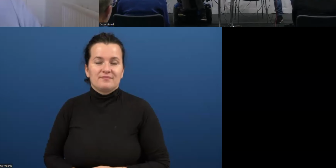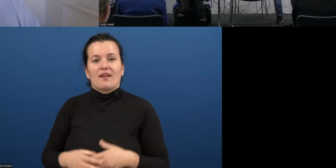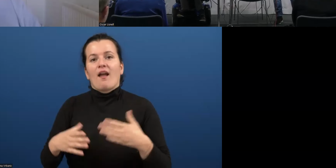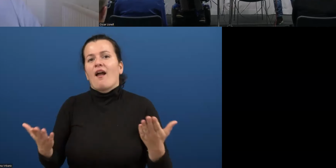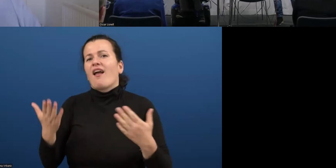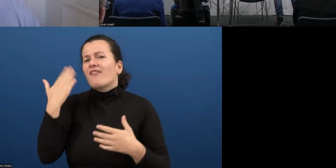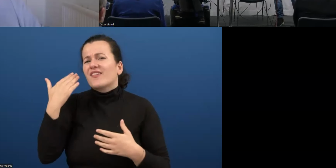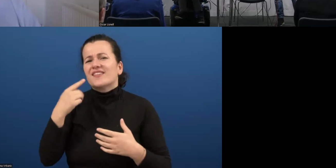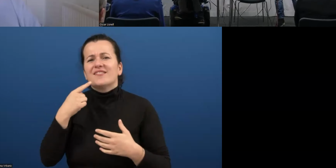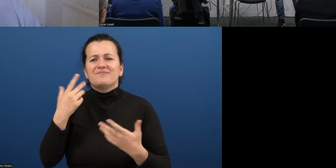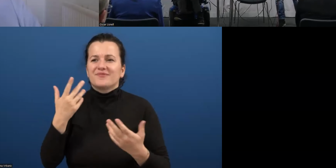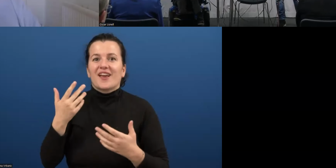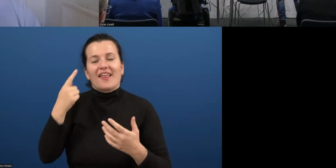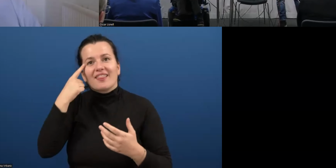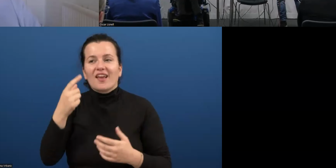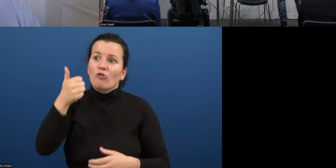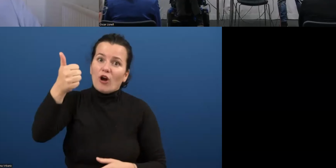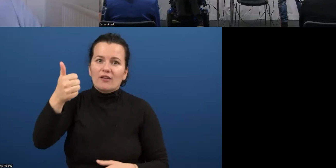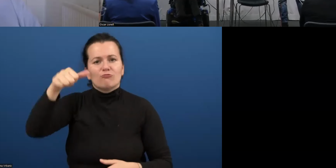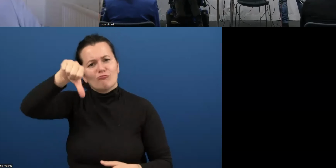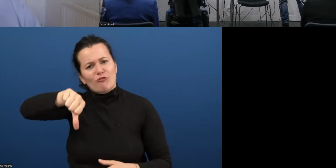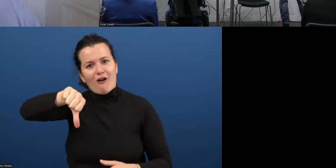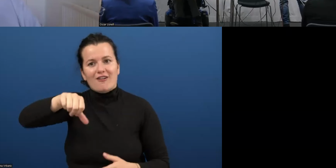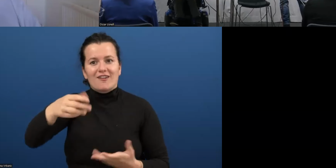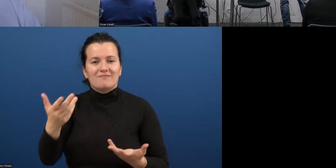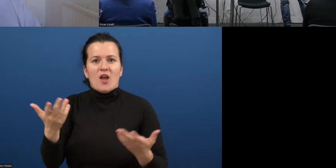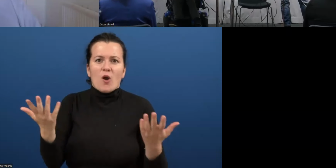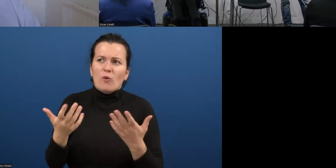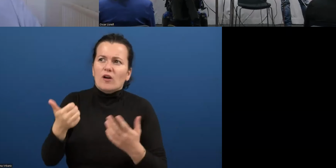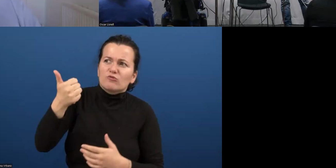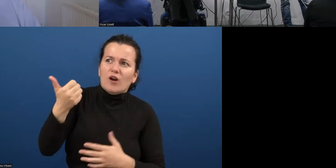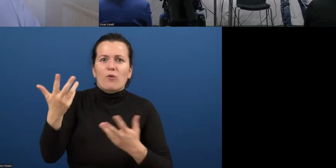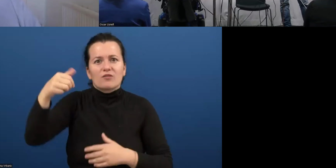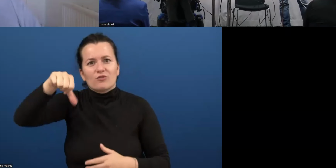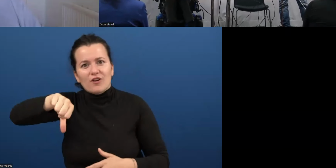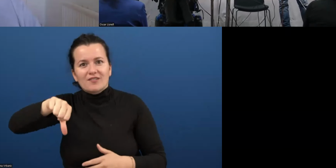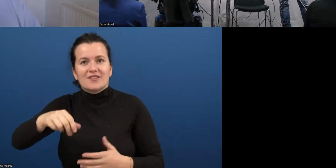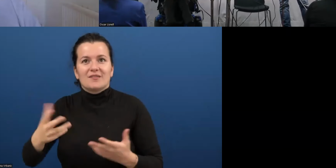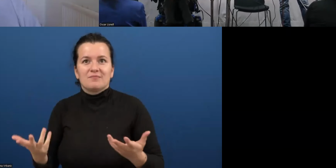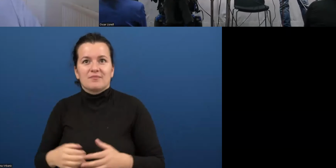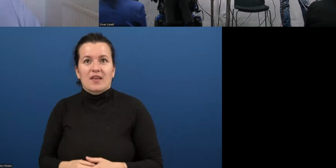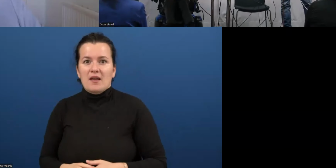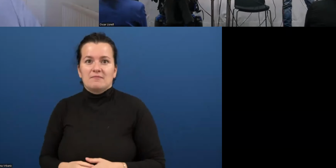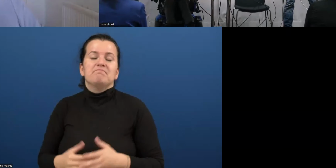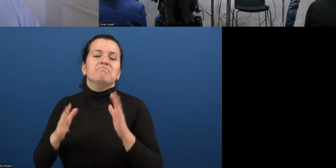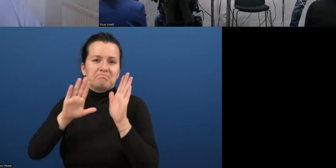wrongs. And any one of you are familiar with contact microphones?